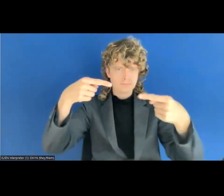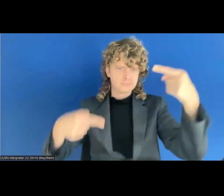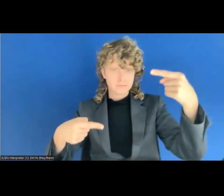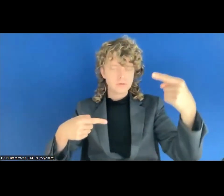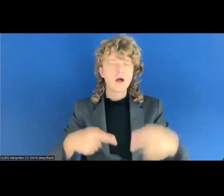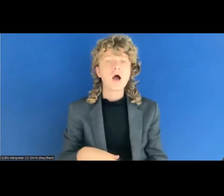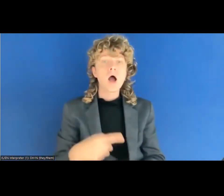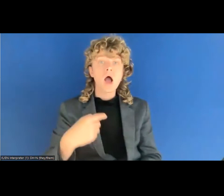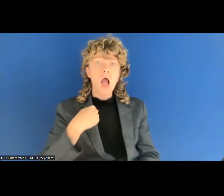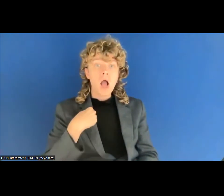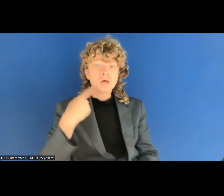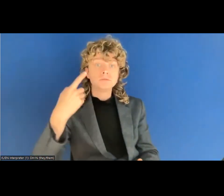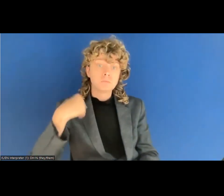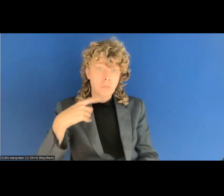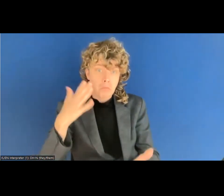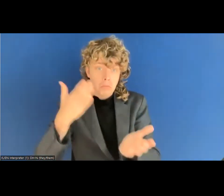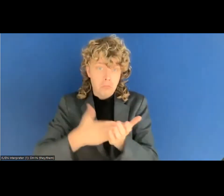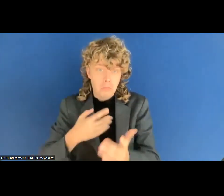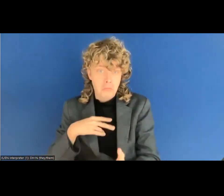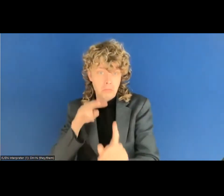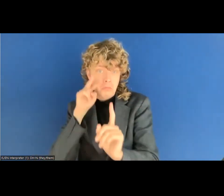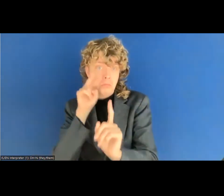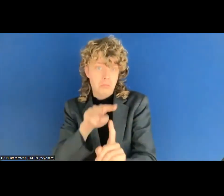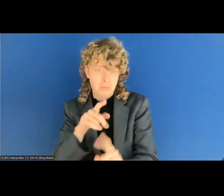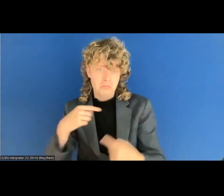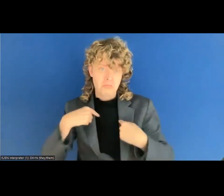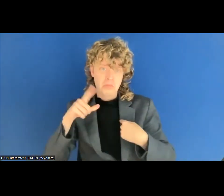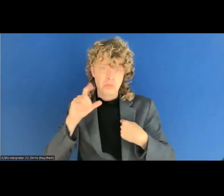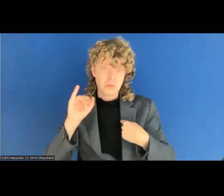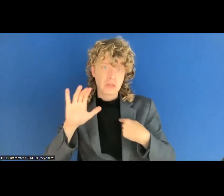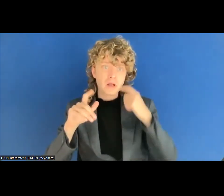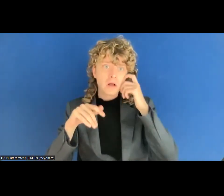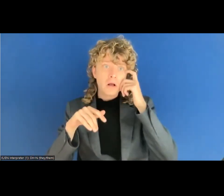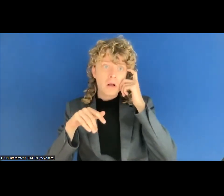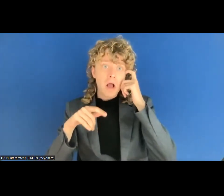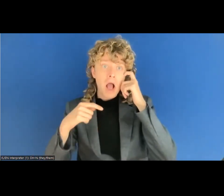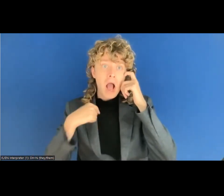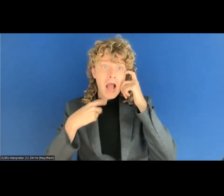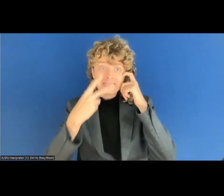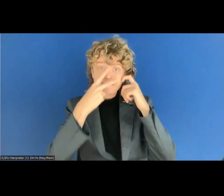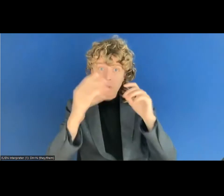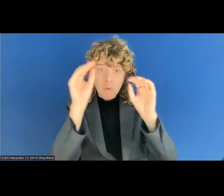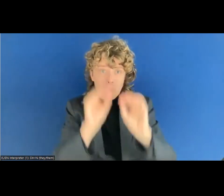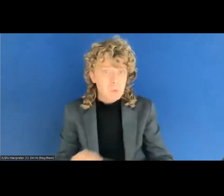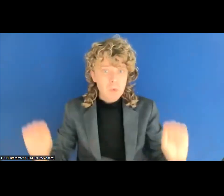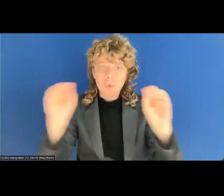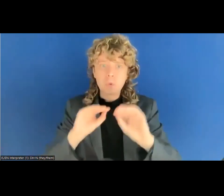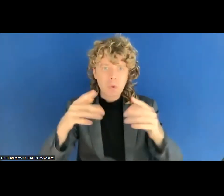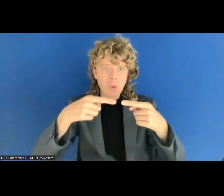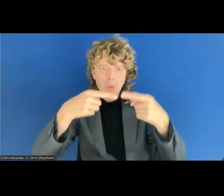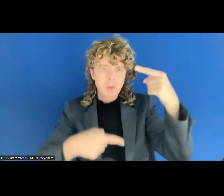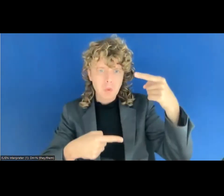see a misalignment there. Maybe if Jerry could give some concrete example, we could deal with that.